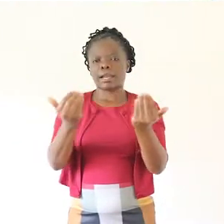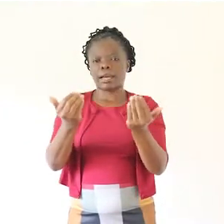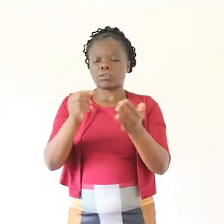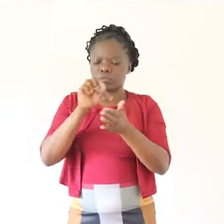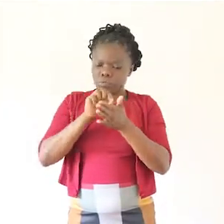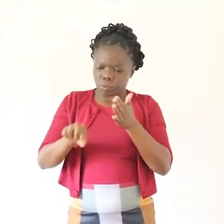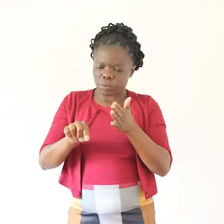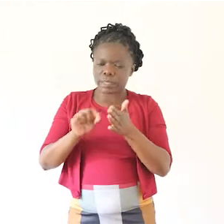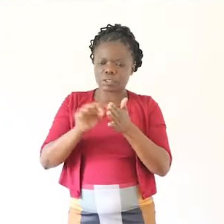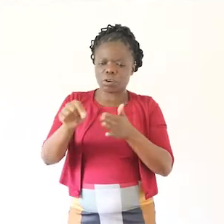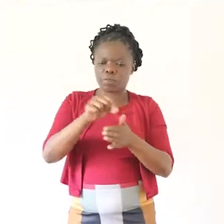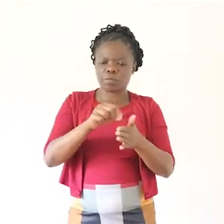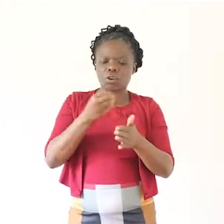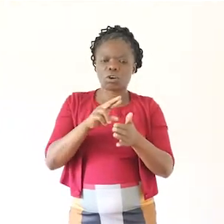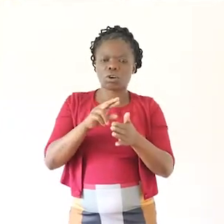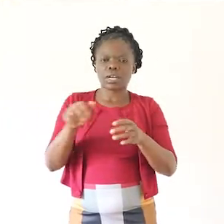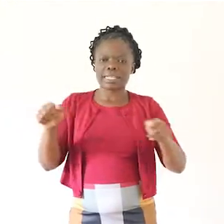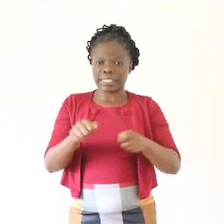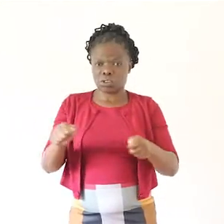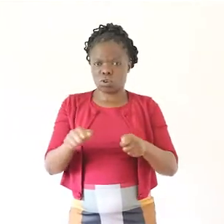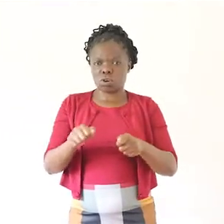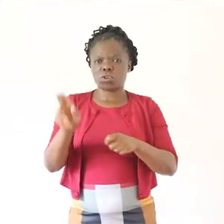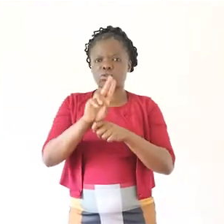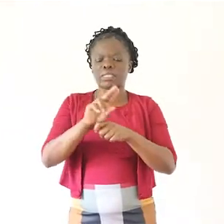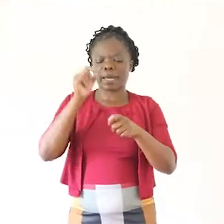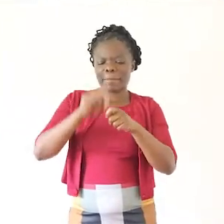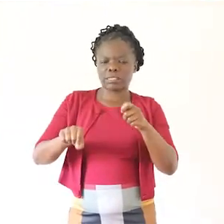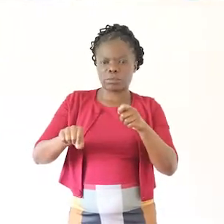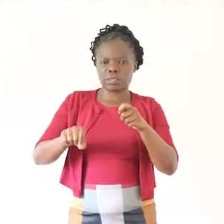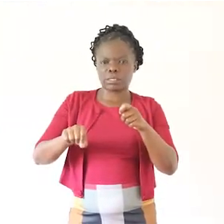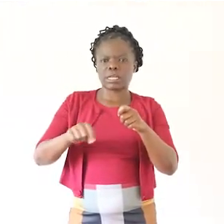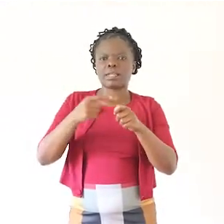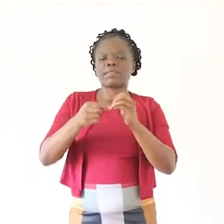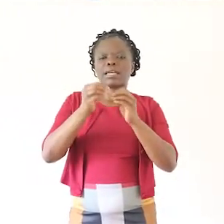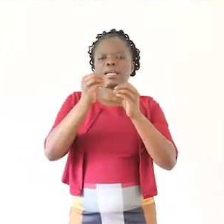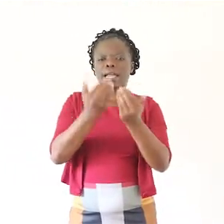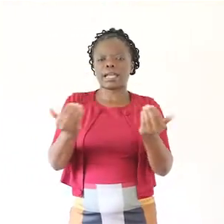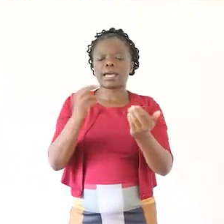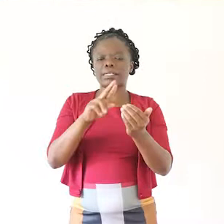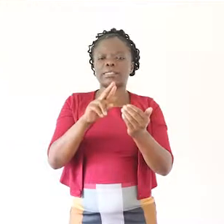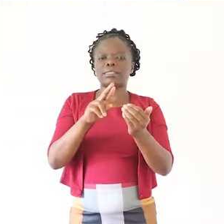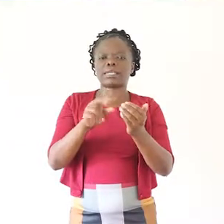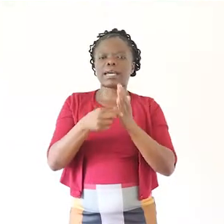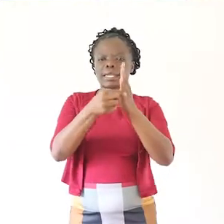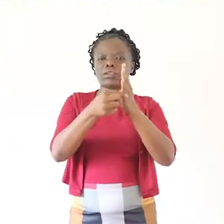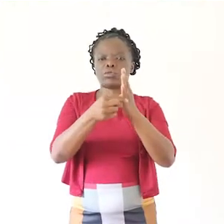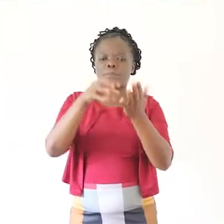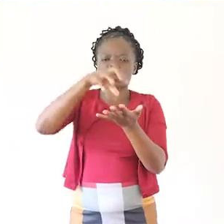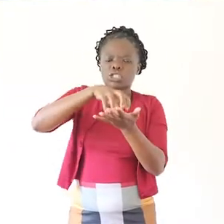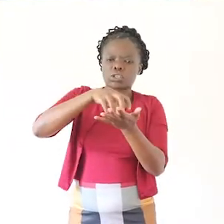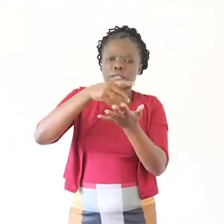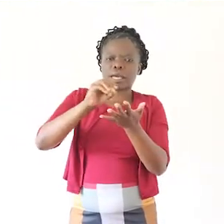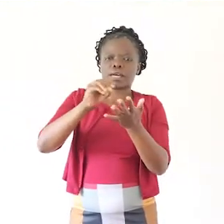or jiko using a matchbox. The learner is then guided to position the sufuria on the